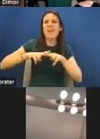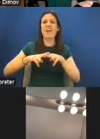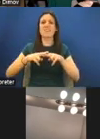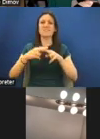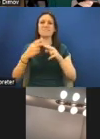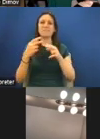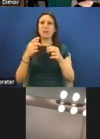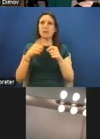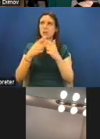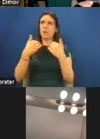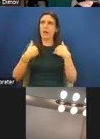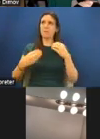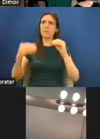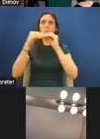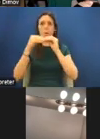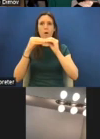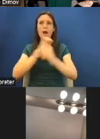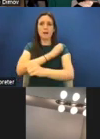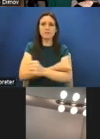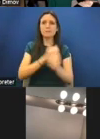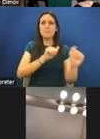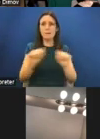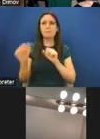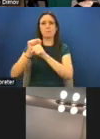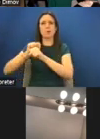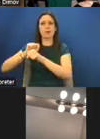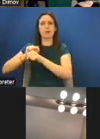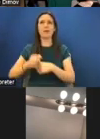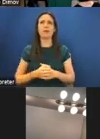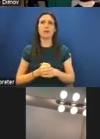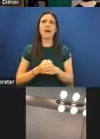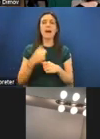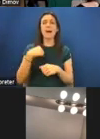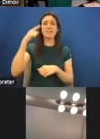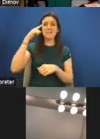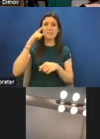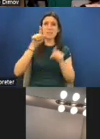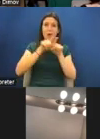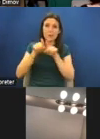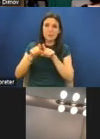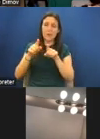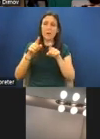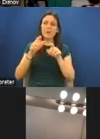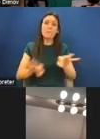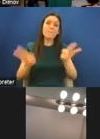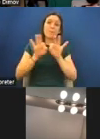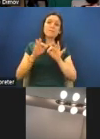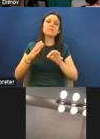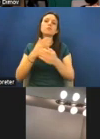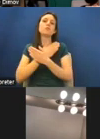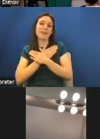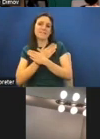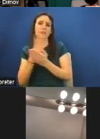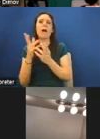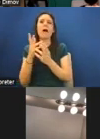you energy to do the work part of it. So, but I also think it's important to rest. So the rest part I added. So my